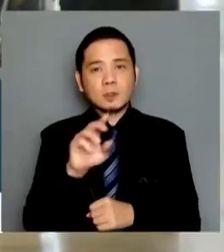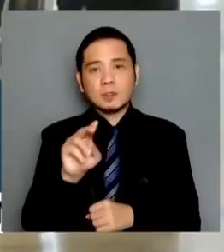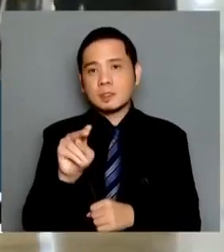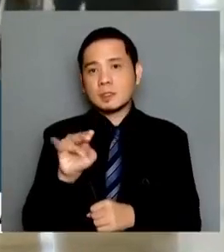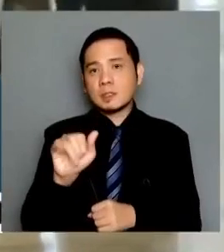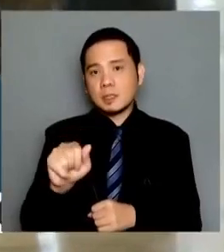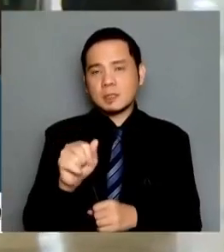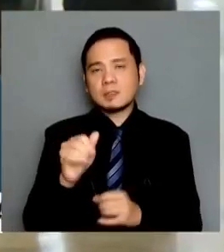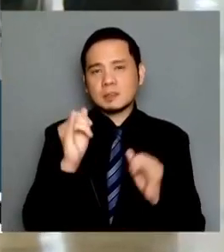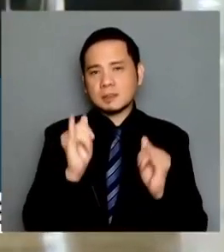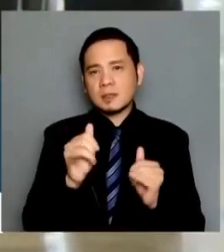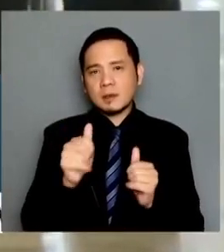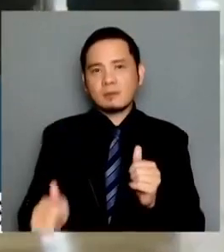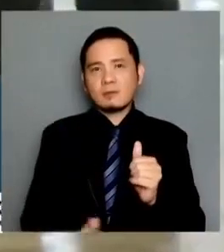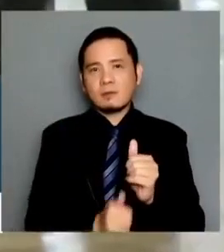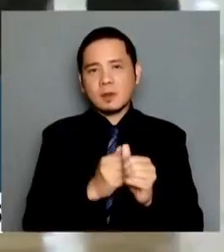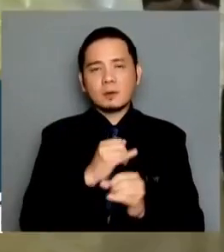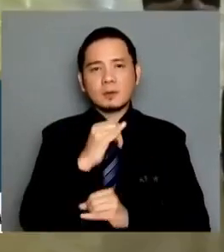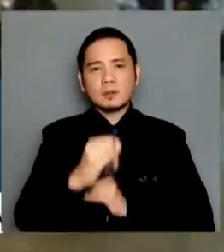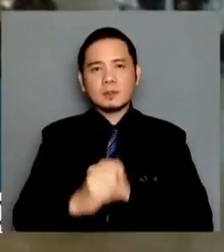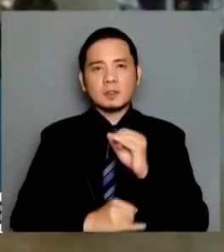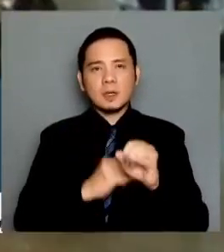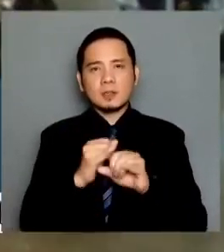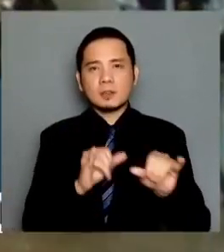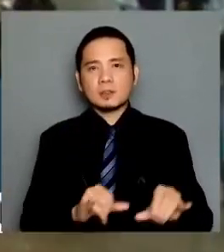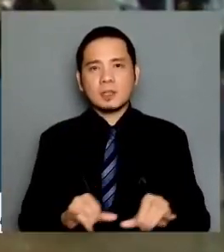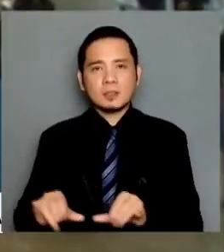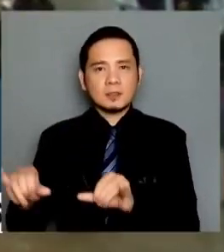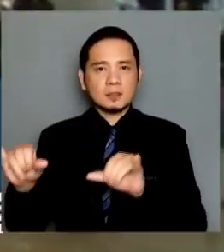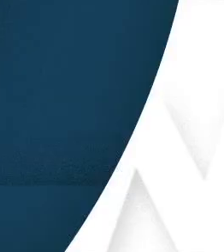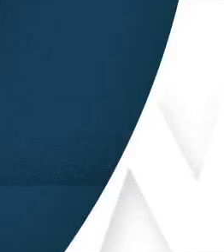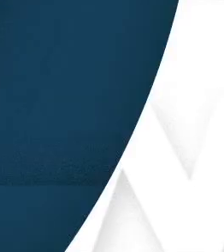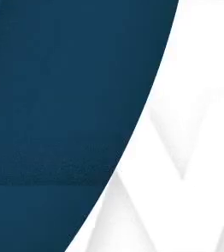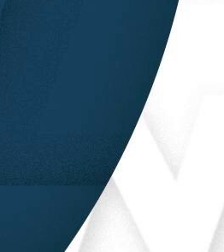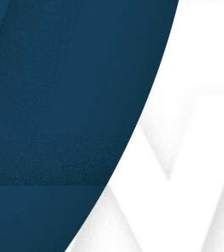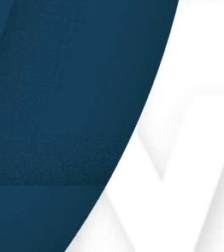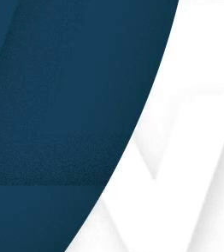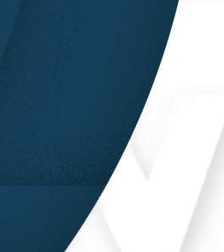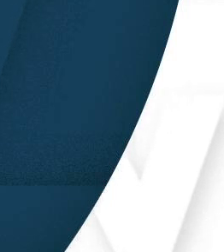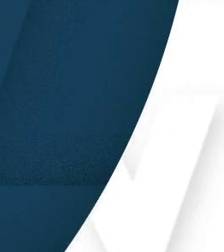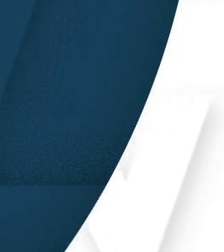in compliance to international aviation standards. Carmina, back to you.